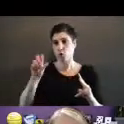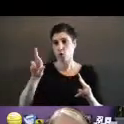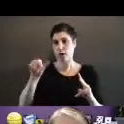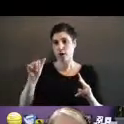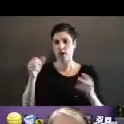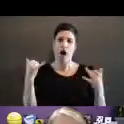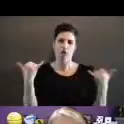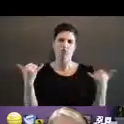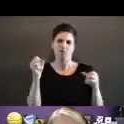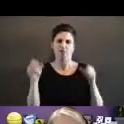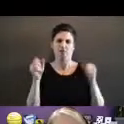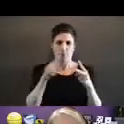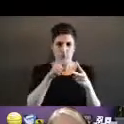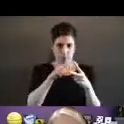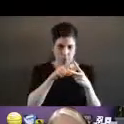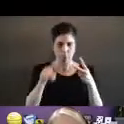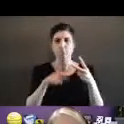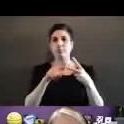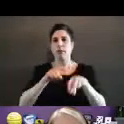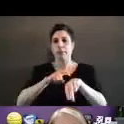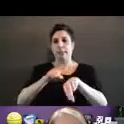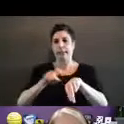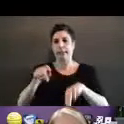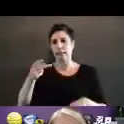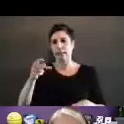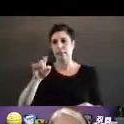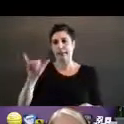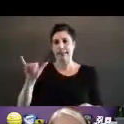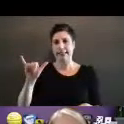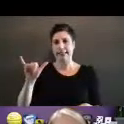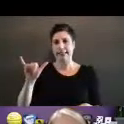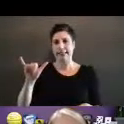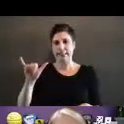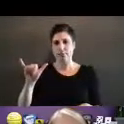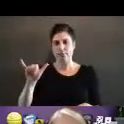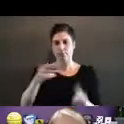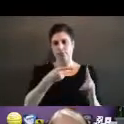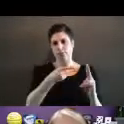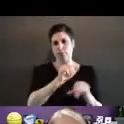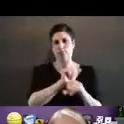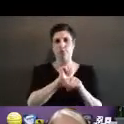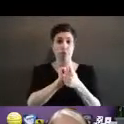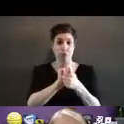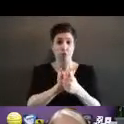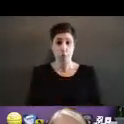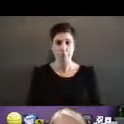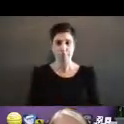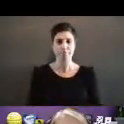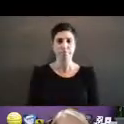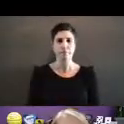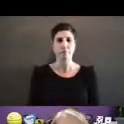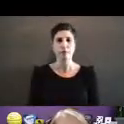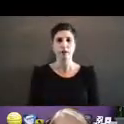now. And we have Peggy, who is working with Gloria.